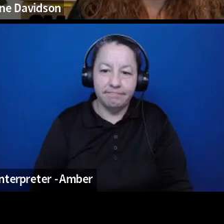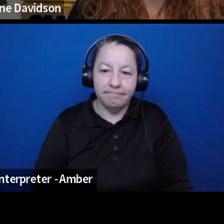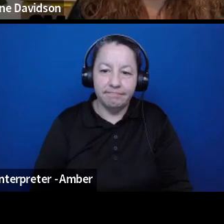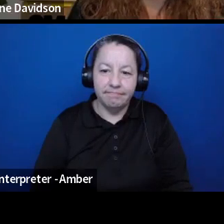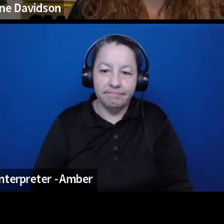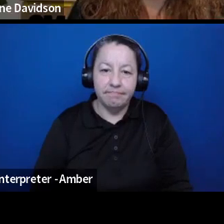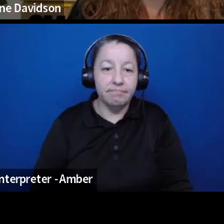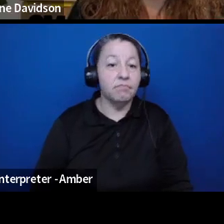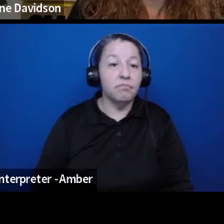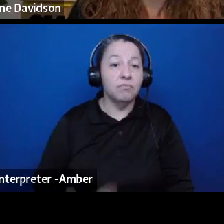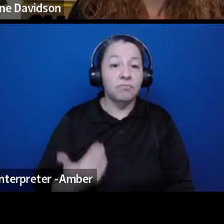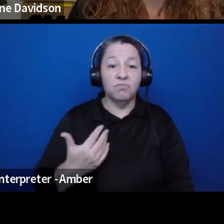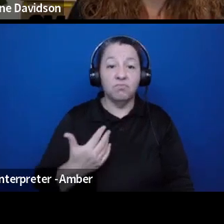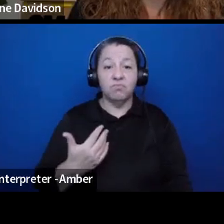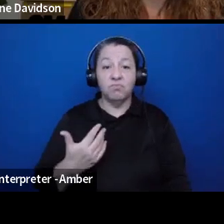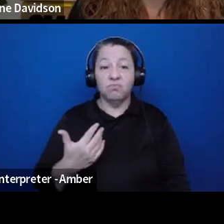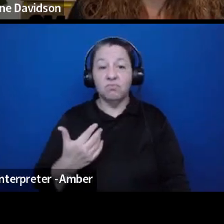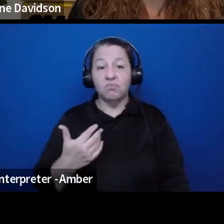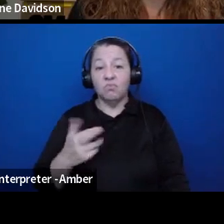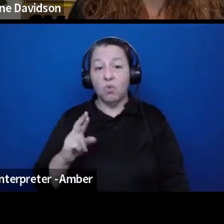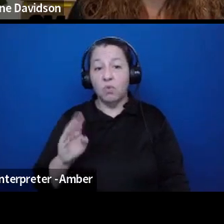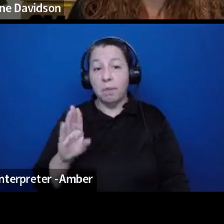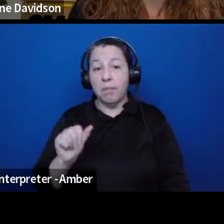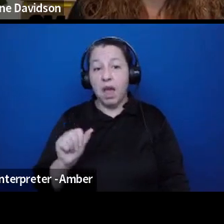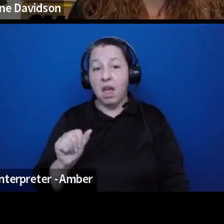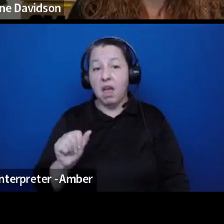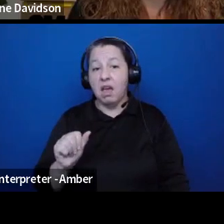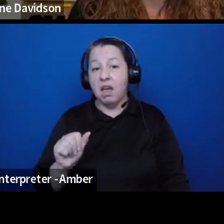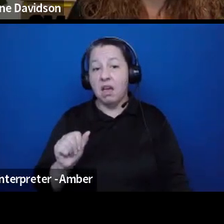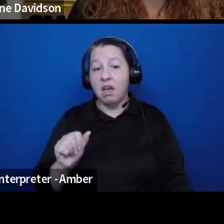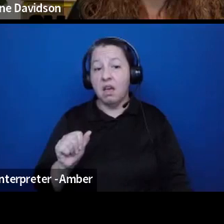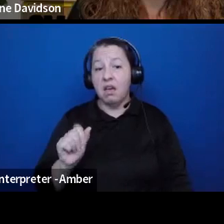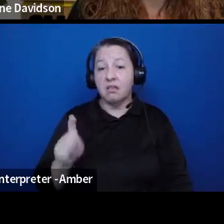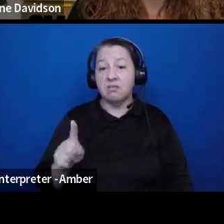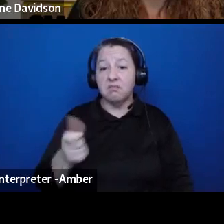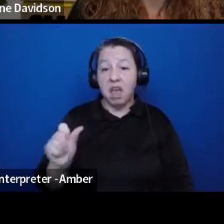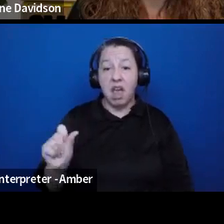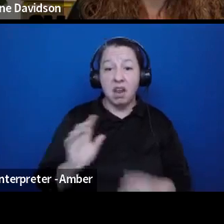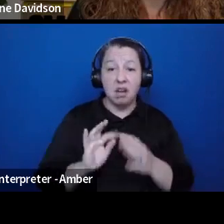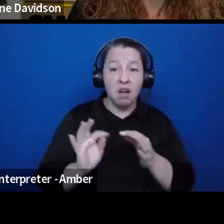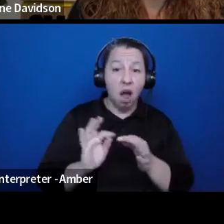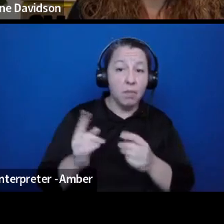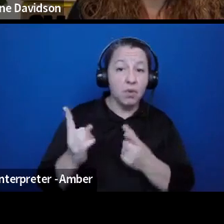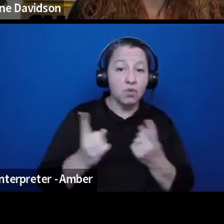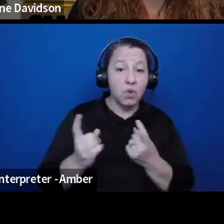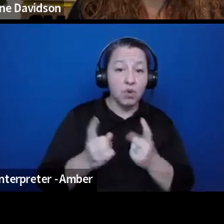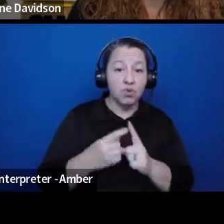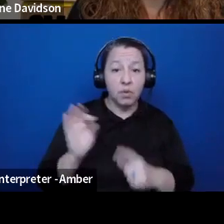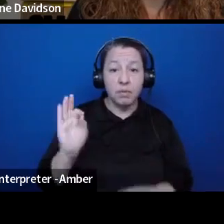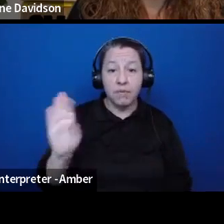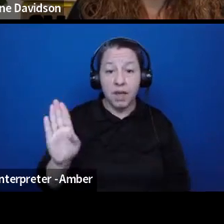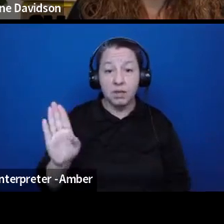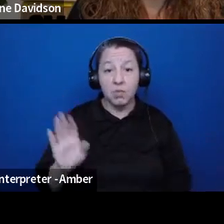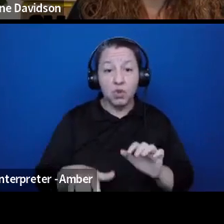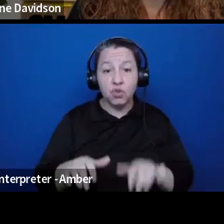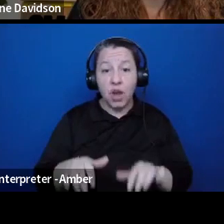Do we have any comments or questions in the Facebook chat? If anyone can see that.